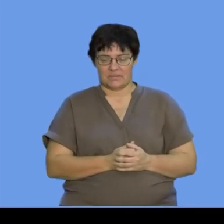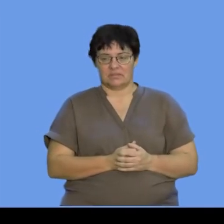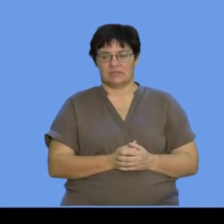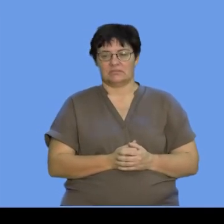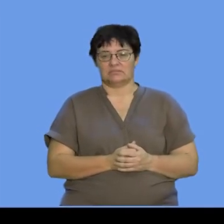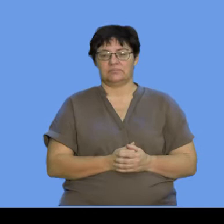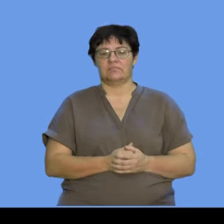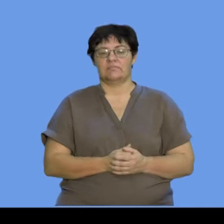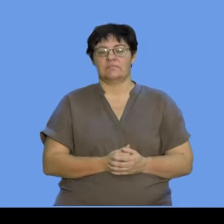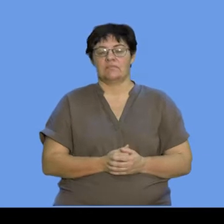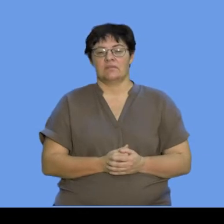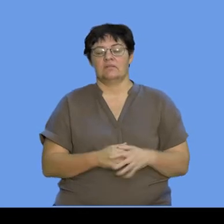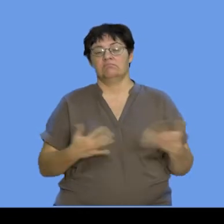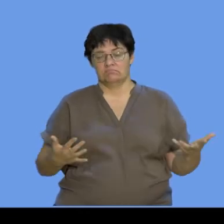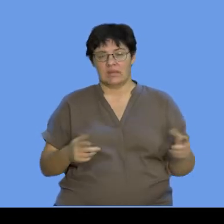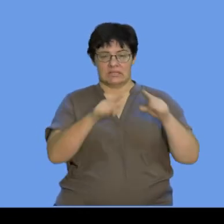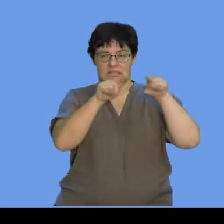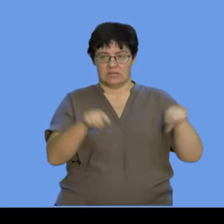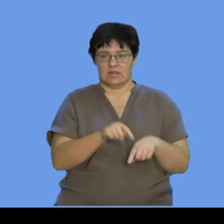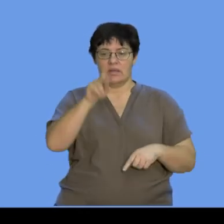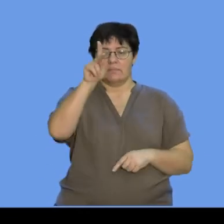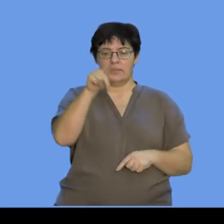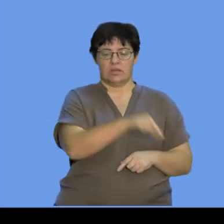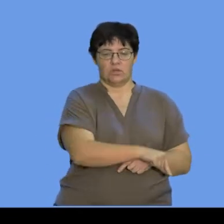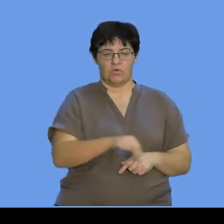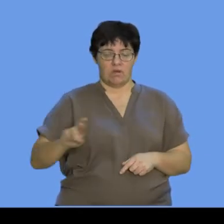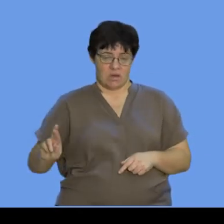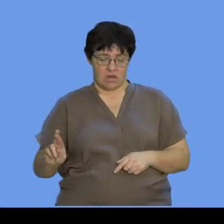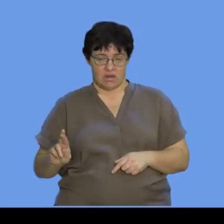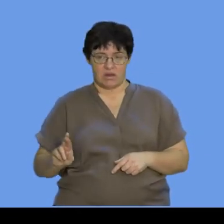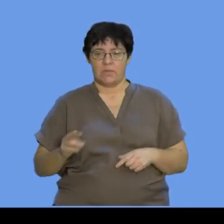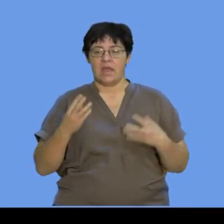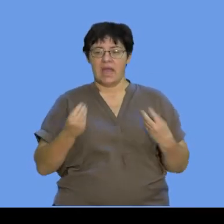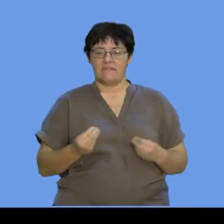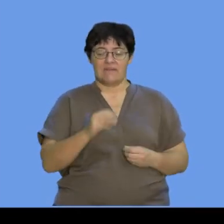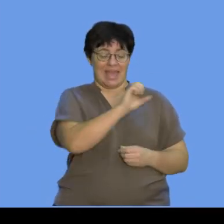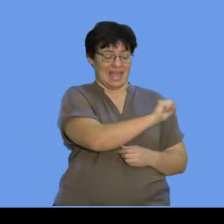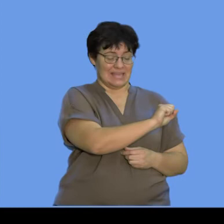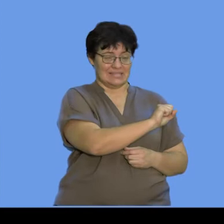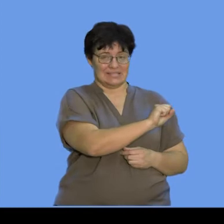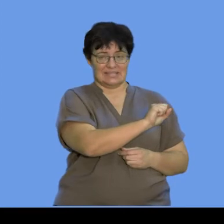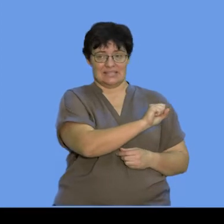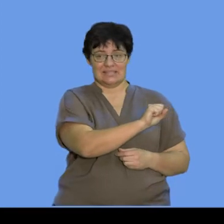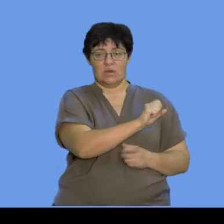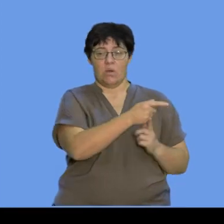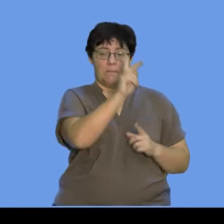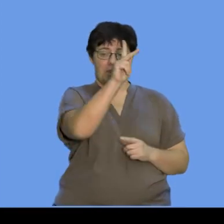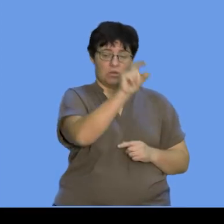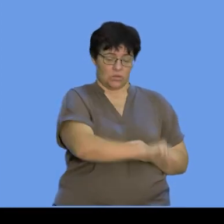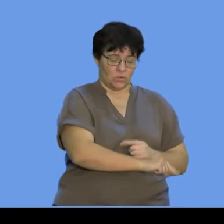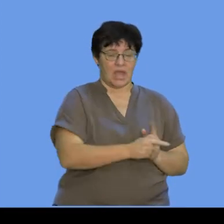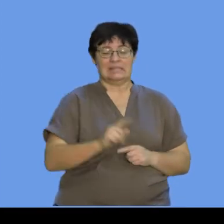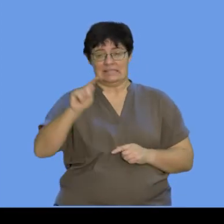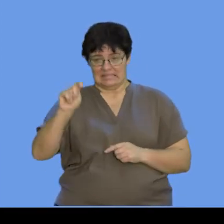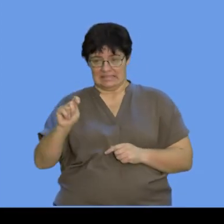Now here they say triangle PQR has S on PQ and T on